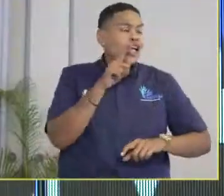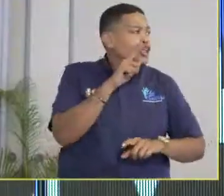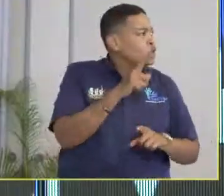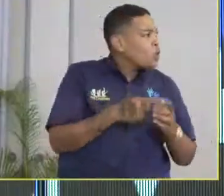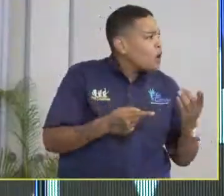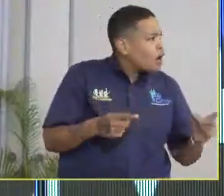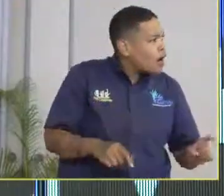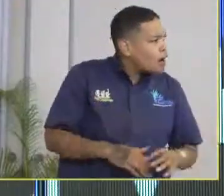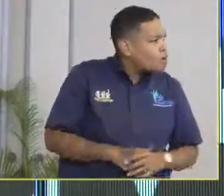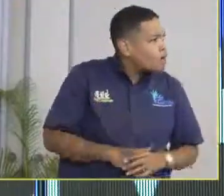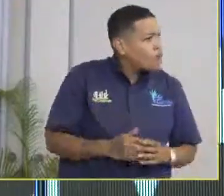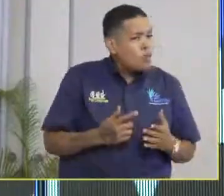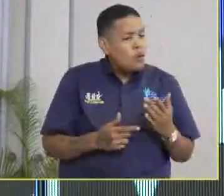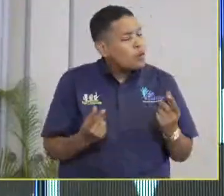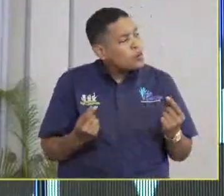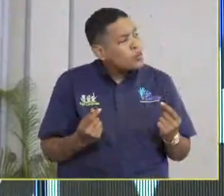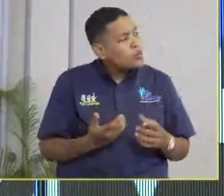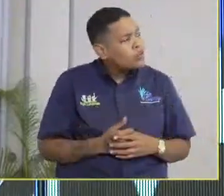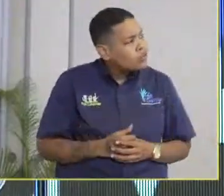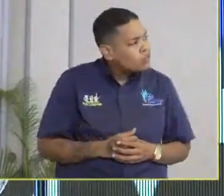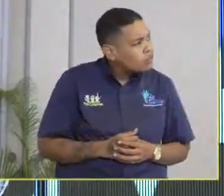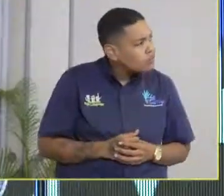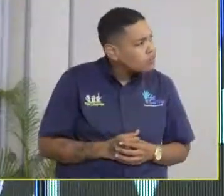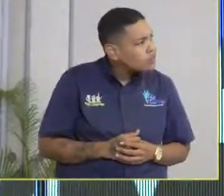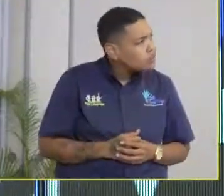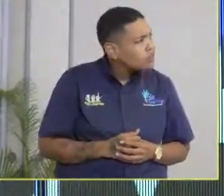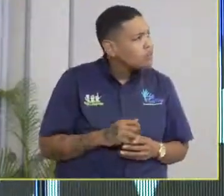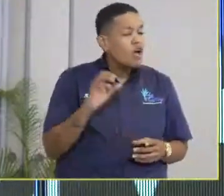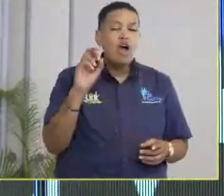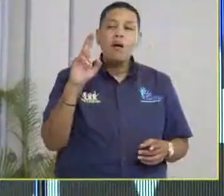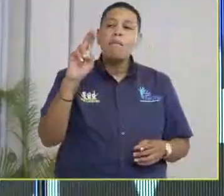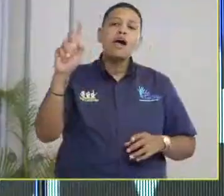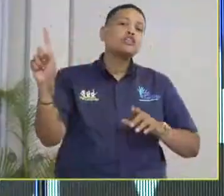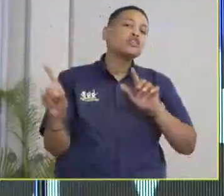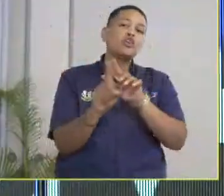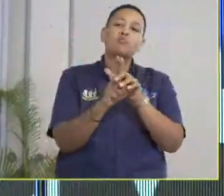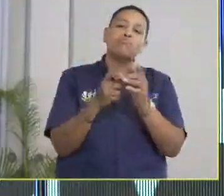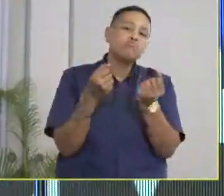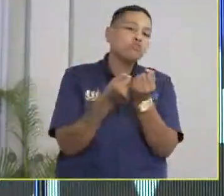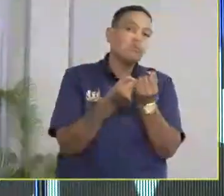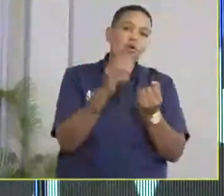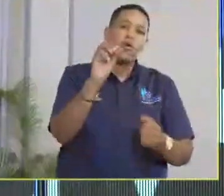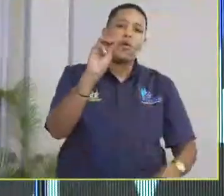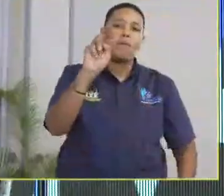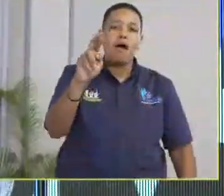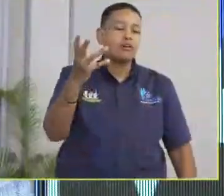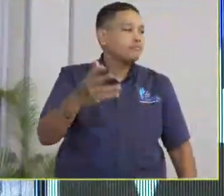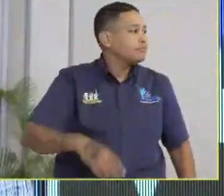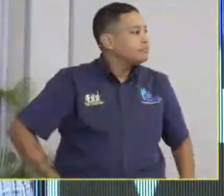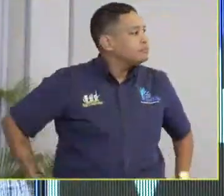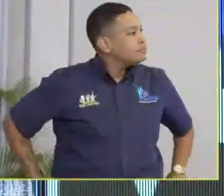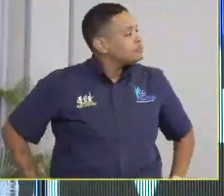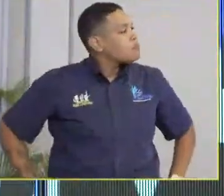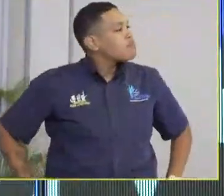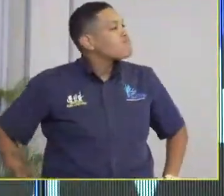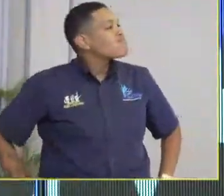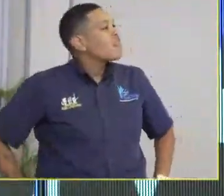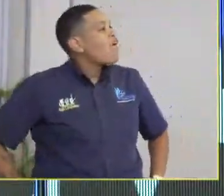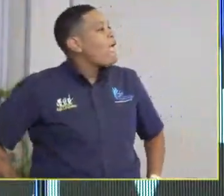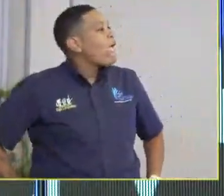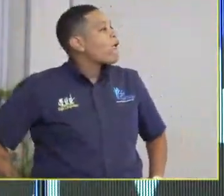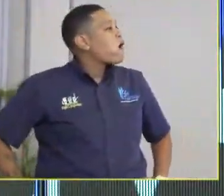Trina. What are we going to do? And then the Lord sent Omar, and Omar just jumped in and just took it.